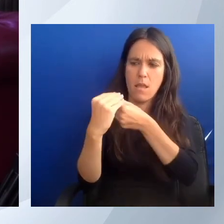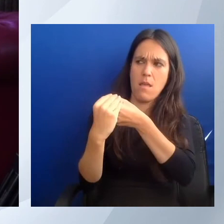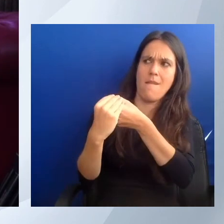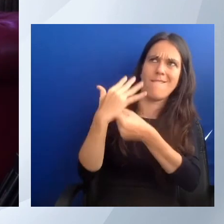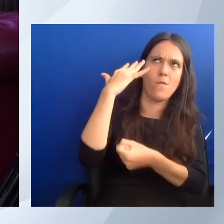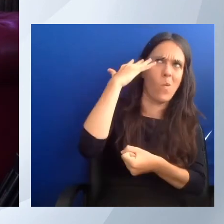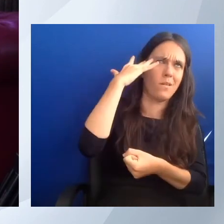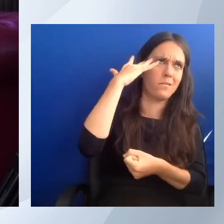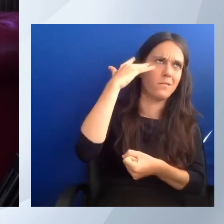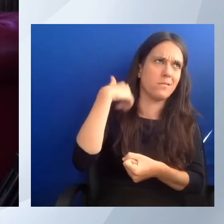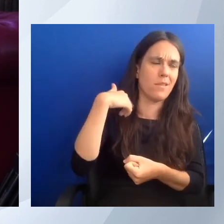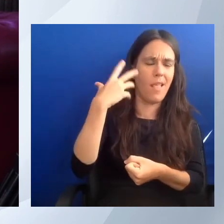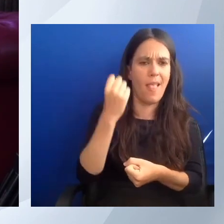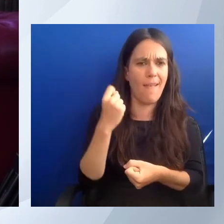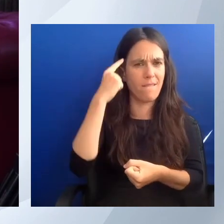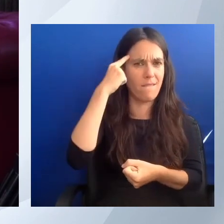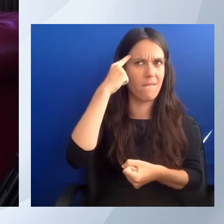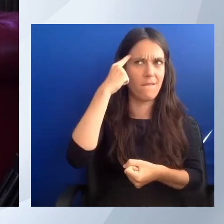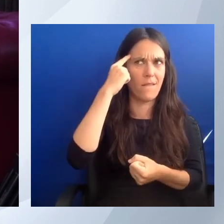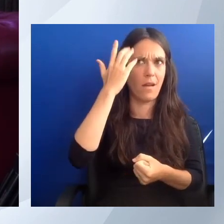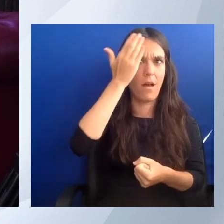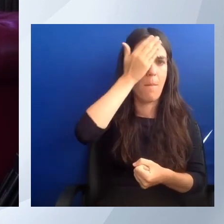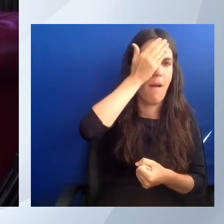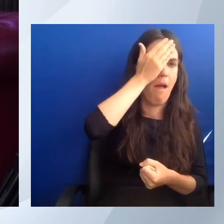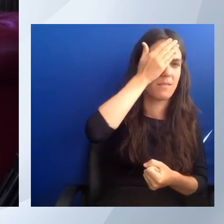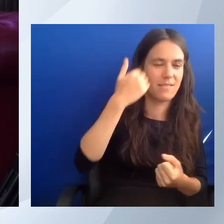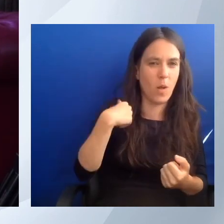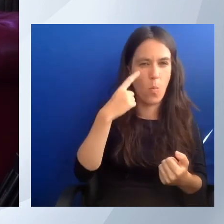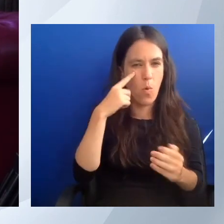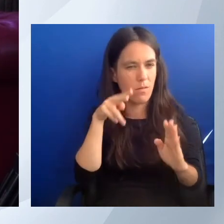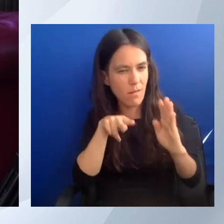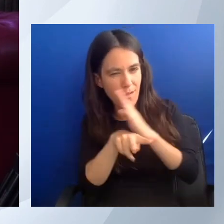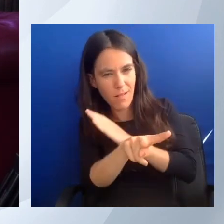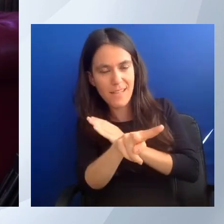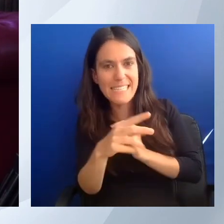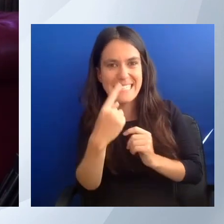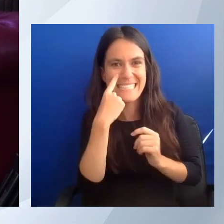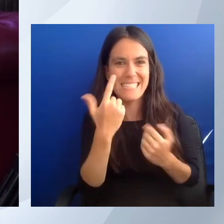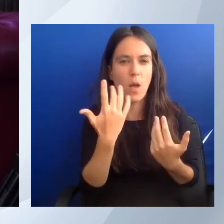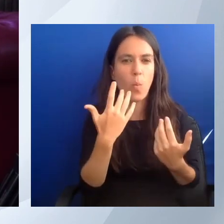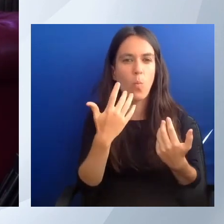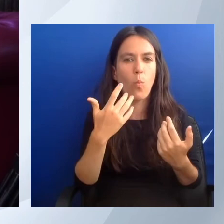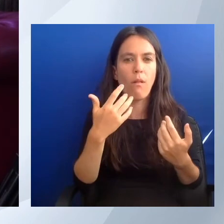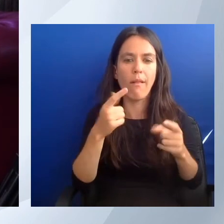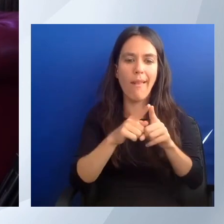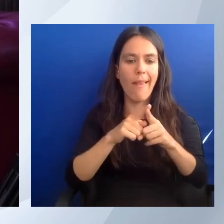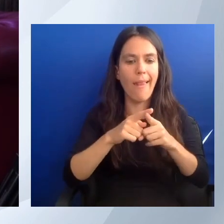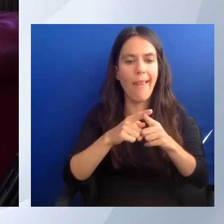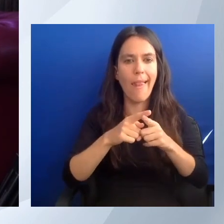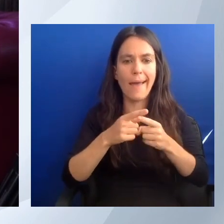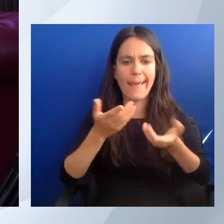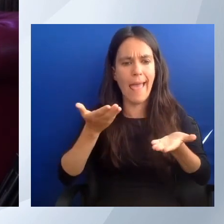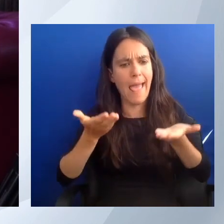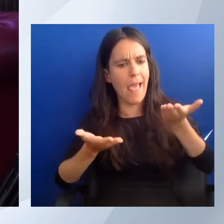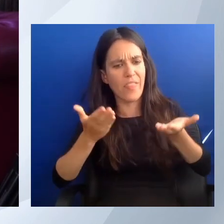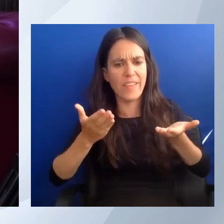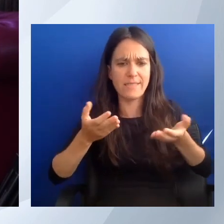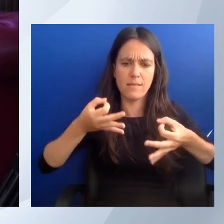So do you have any tips on that to learn just more about the ethics side of AI? Yeah,